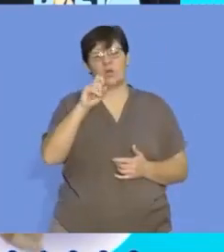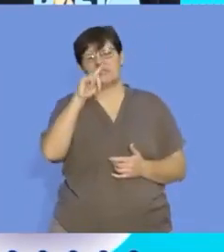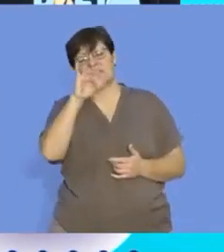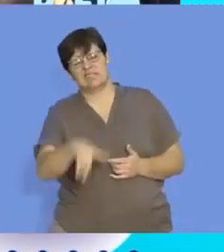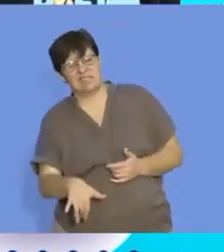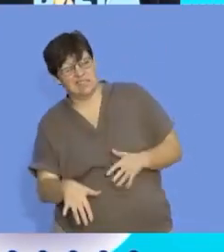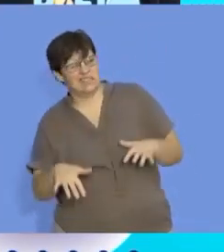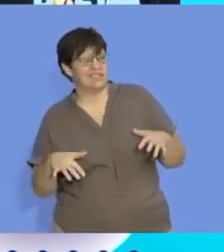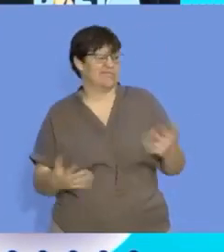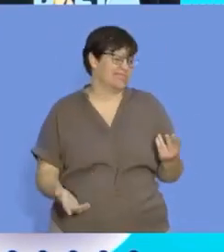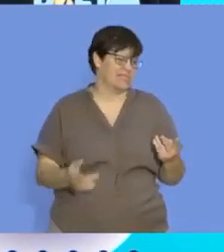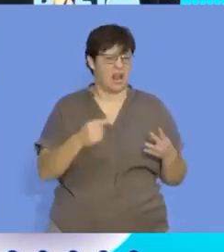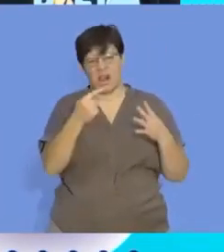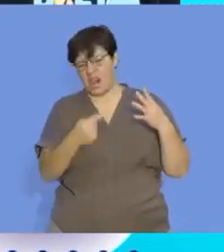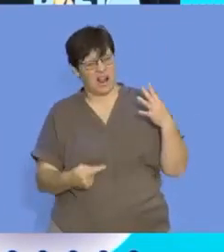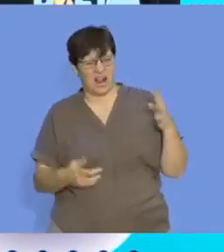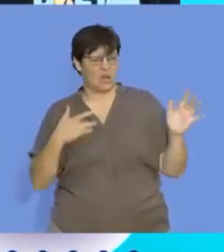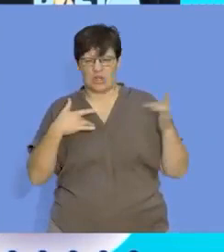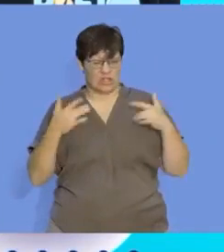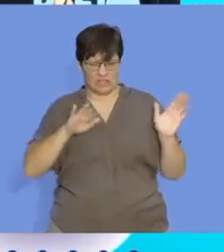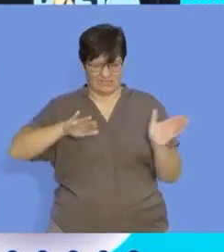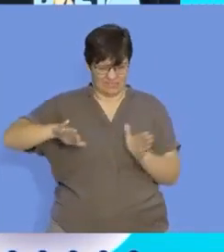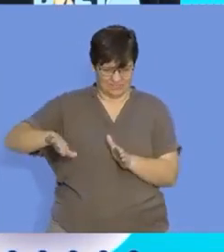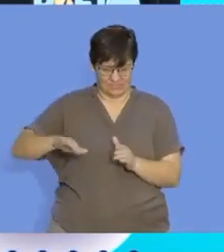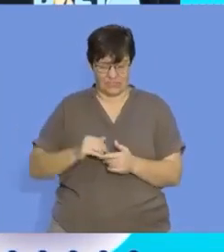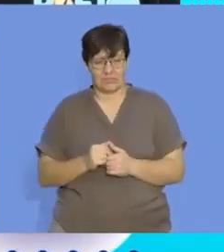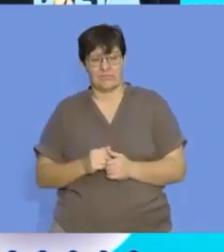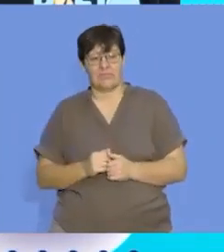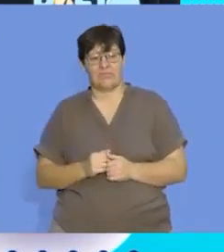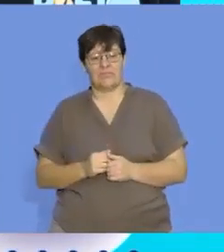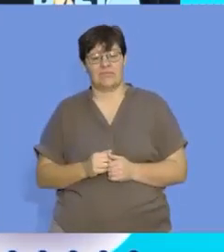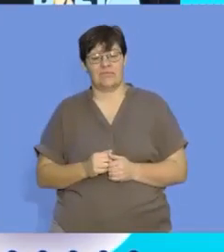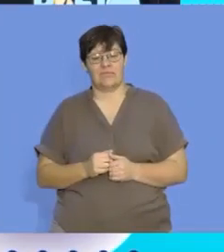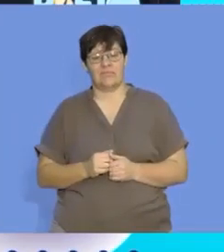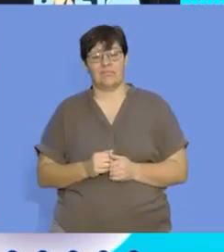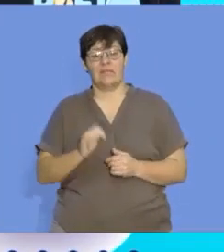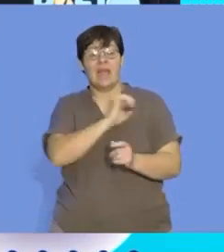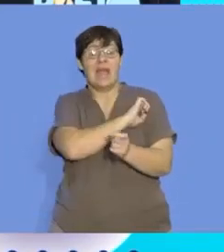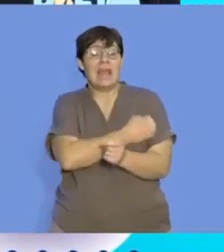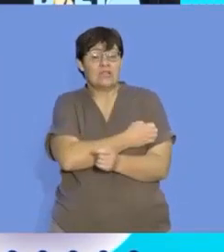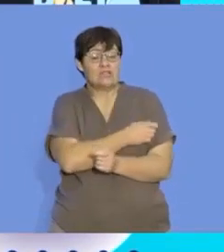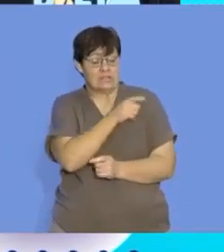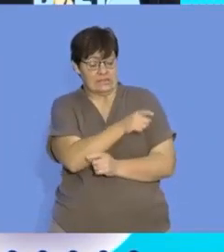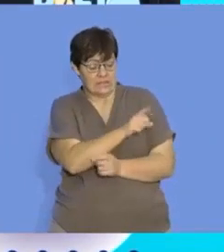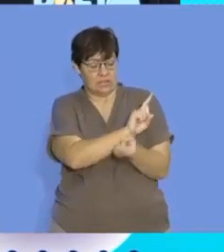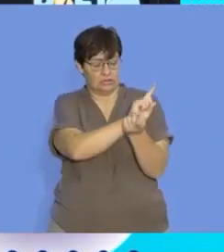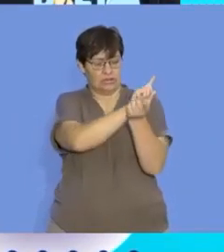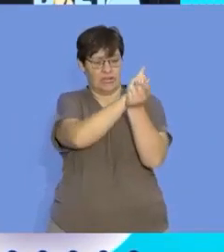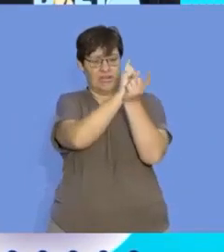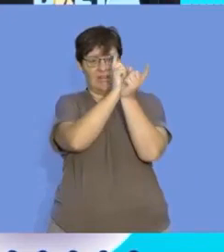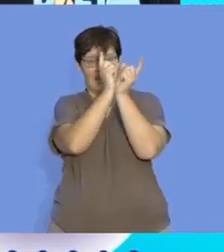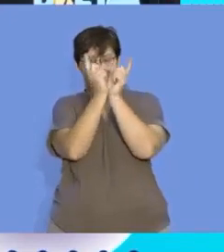velocity and with that sort of stuff. What I want us to see is how the energy changes as